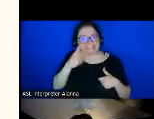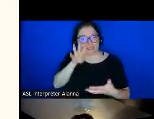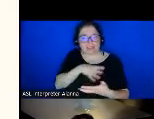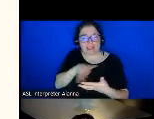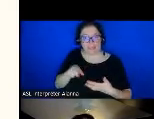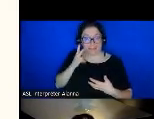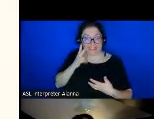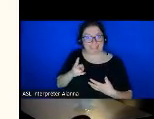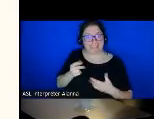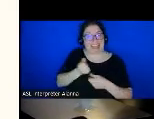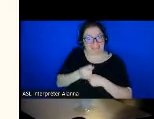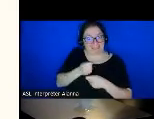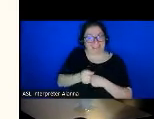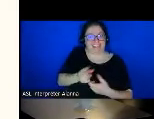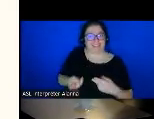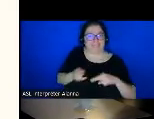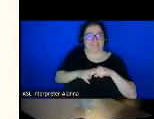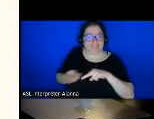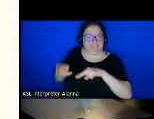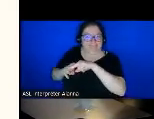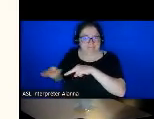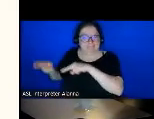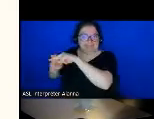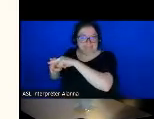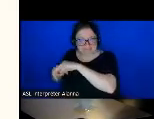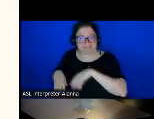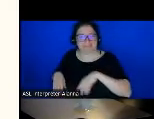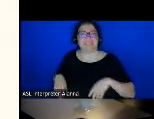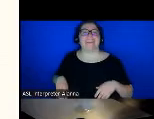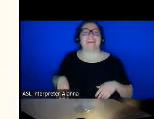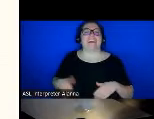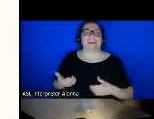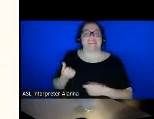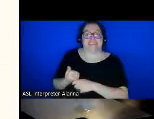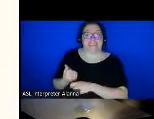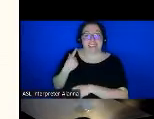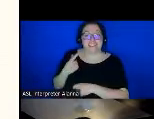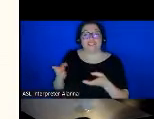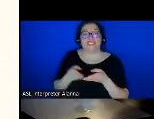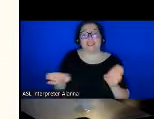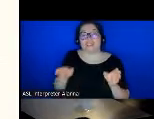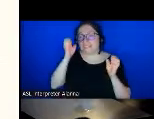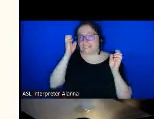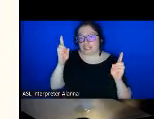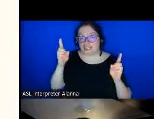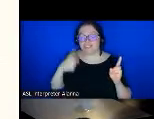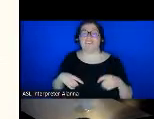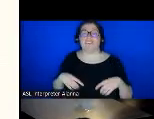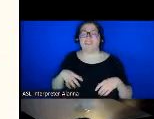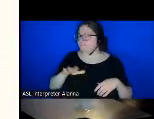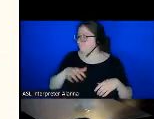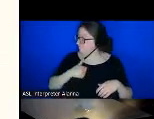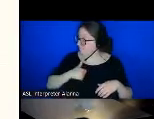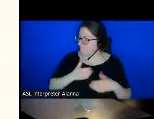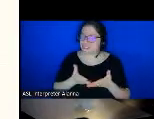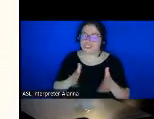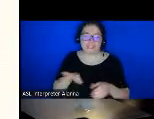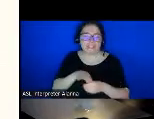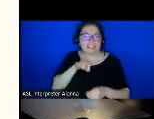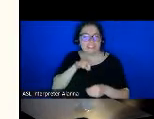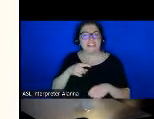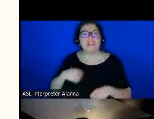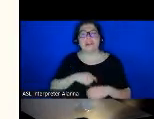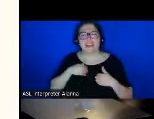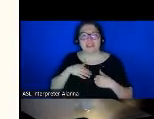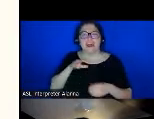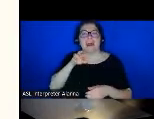over the years and in our last general election last year um we did a vote by mail election so we had 67 percent